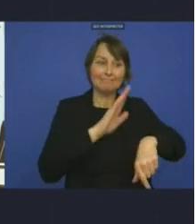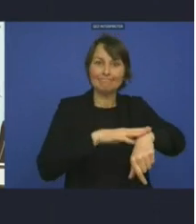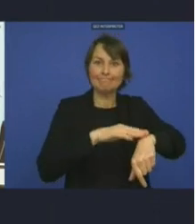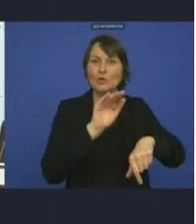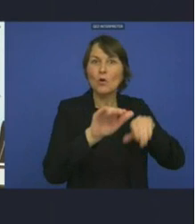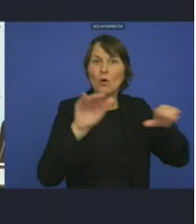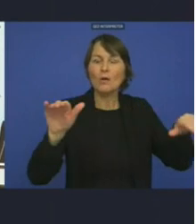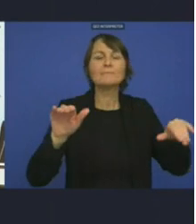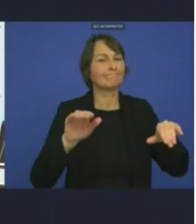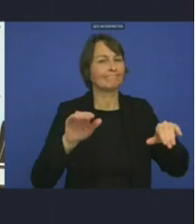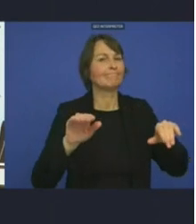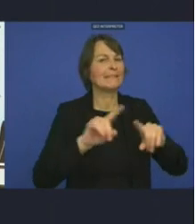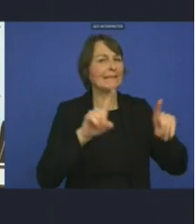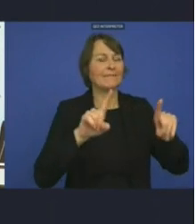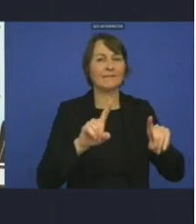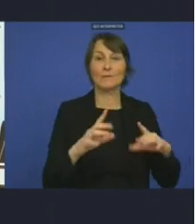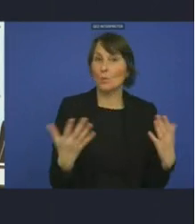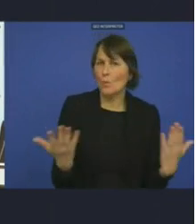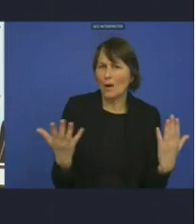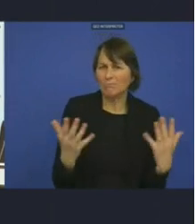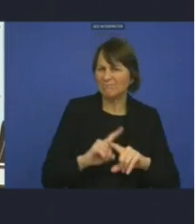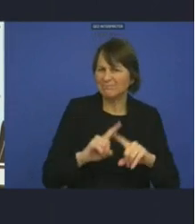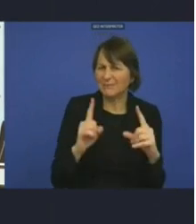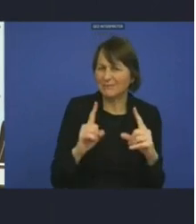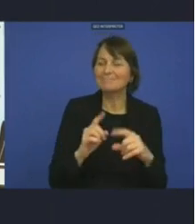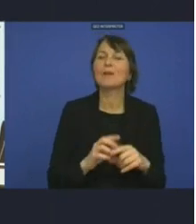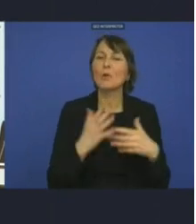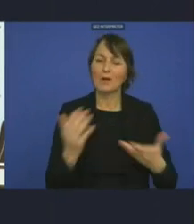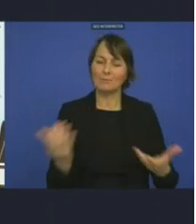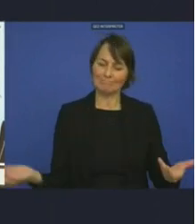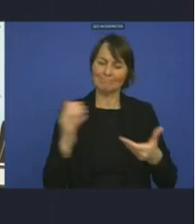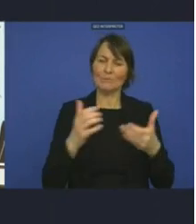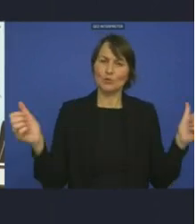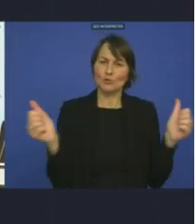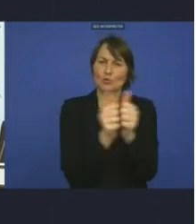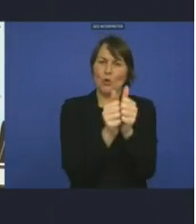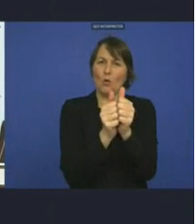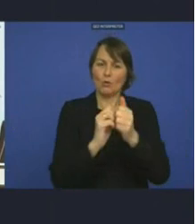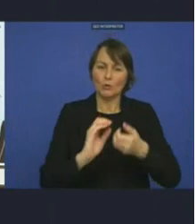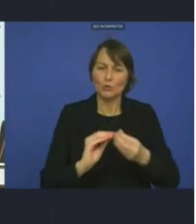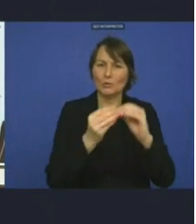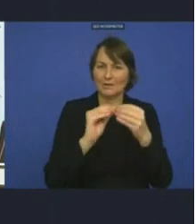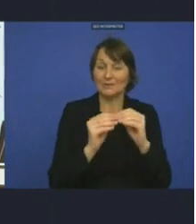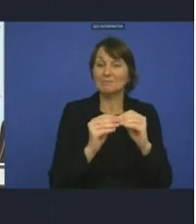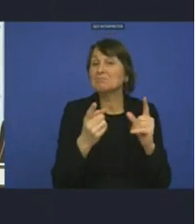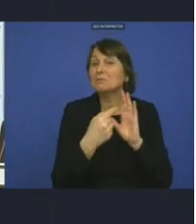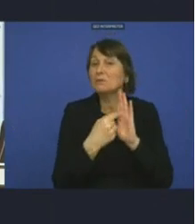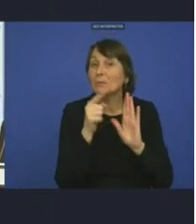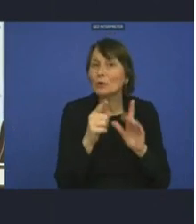about co-creation. So if you are a very small sport club, or if you are a big federation, if you are a small village or a